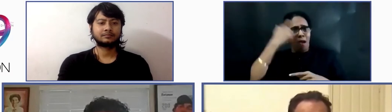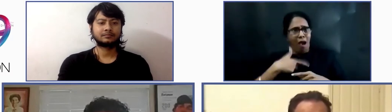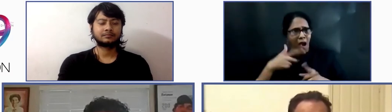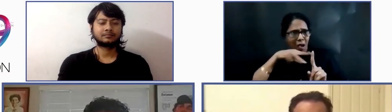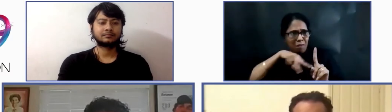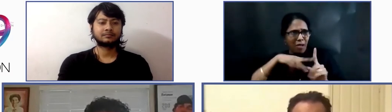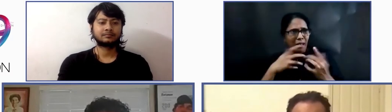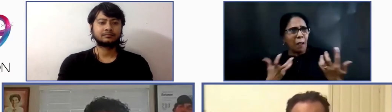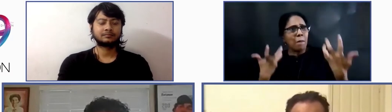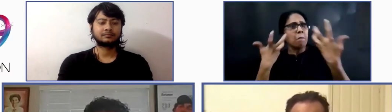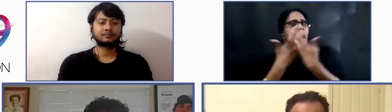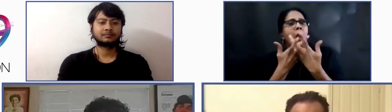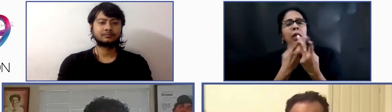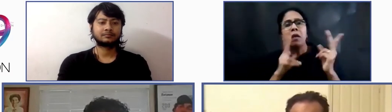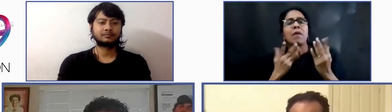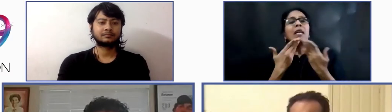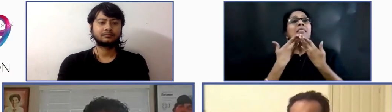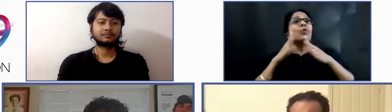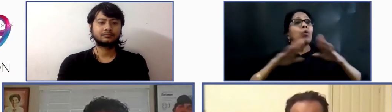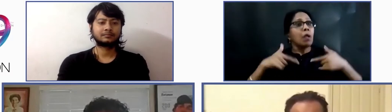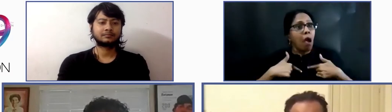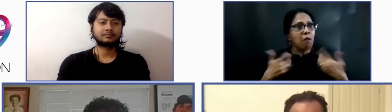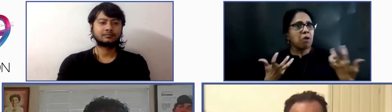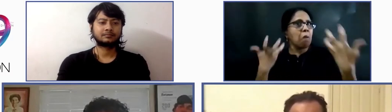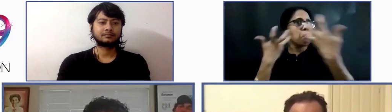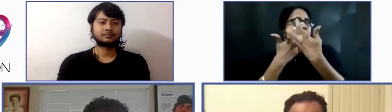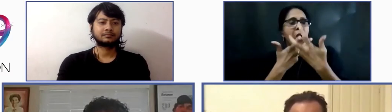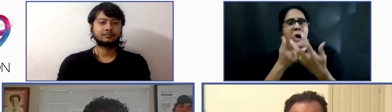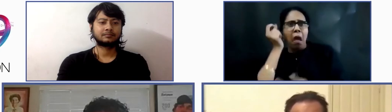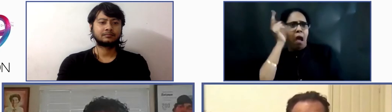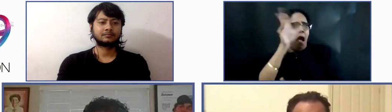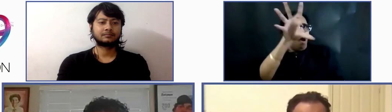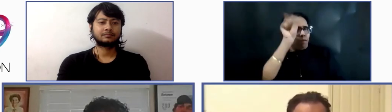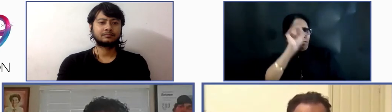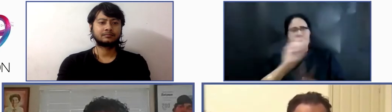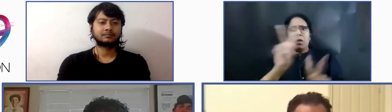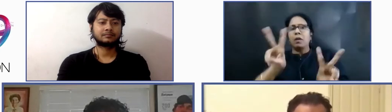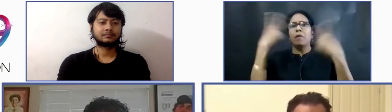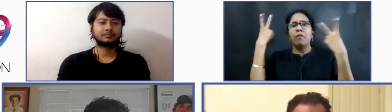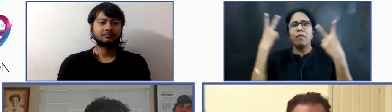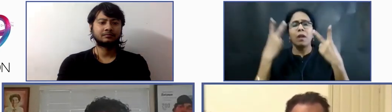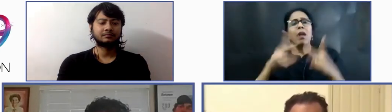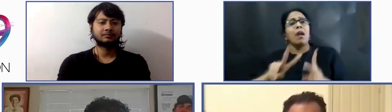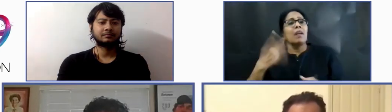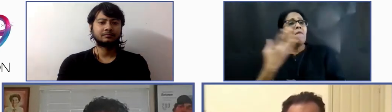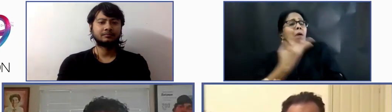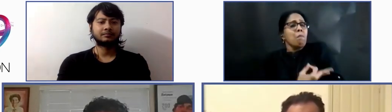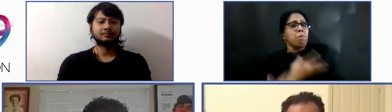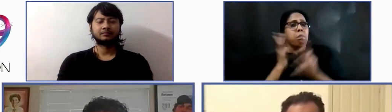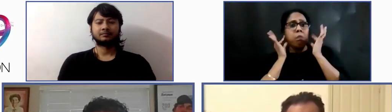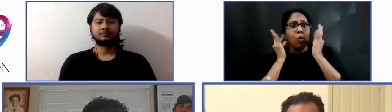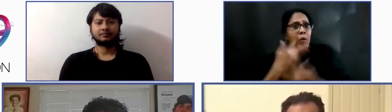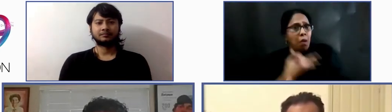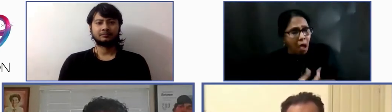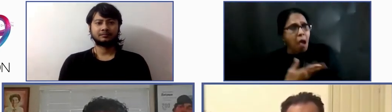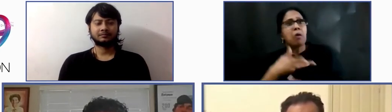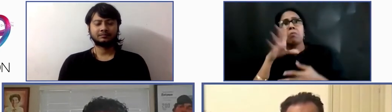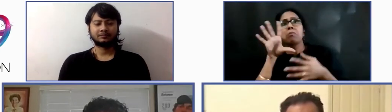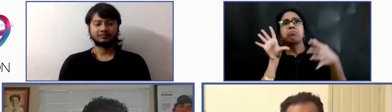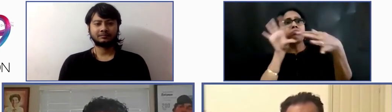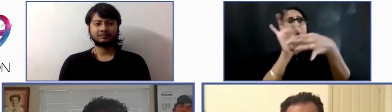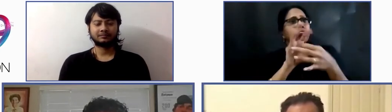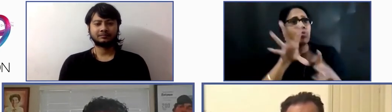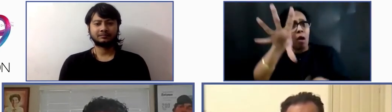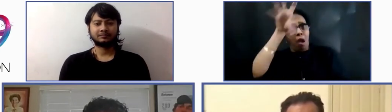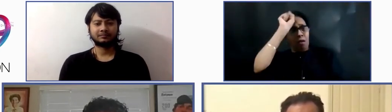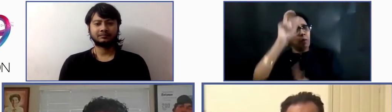I'm a student, I understand it differently. If I'm 12 years old, I understand it differently. Then I, 12-year-old, when I become 60 years old, I see the